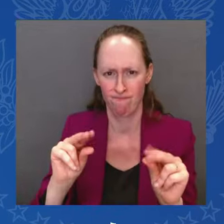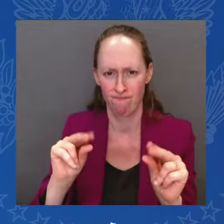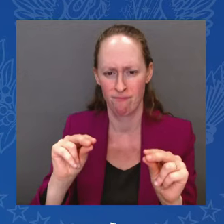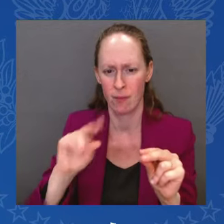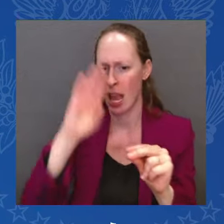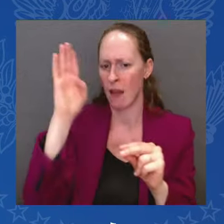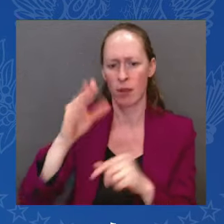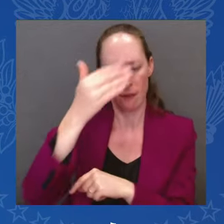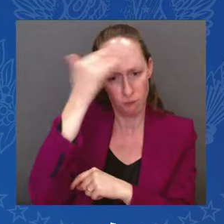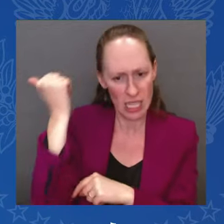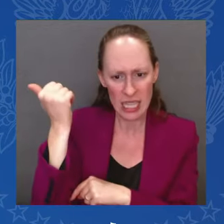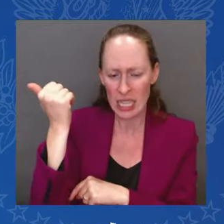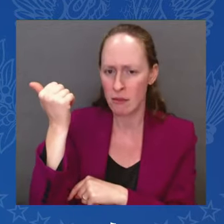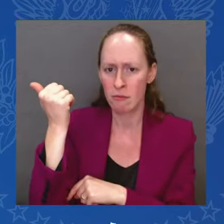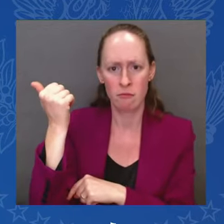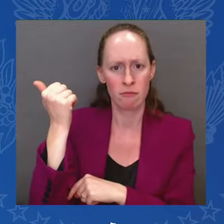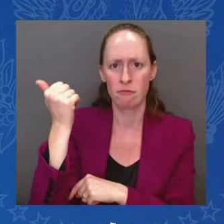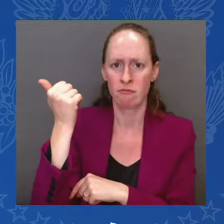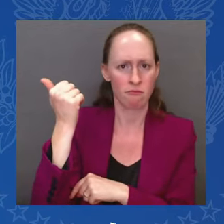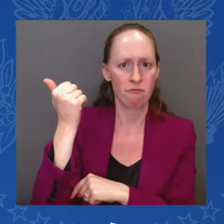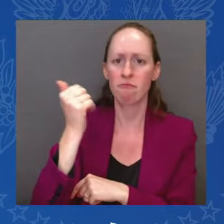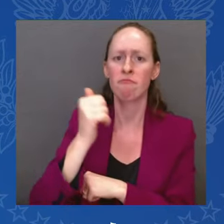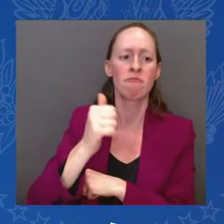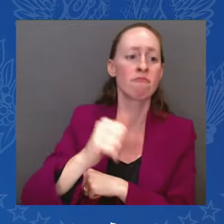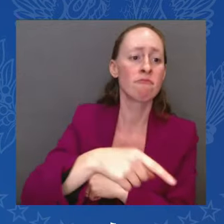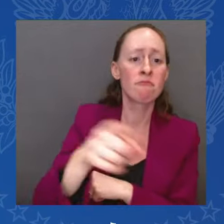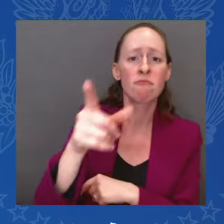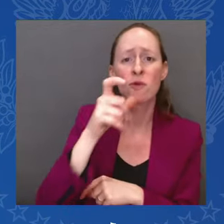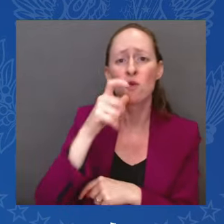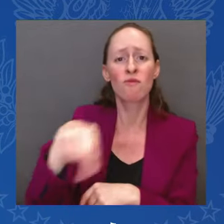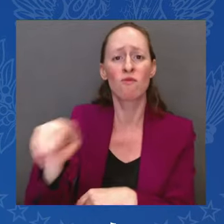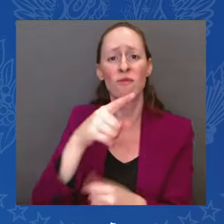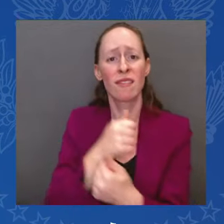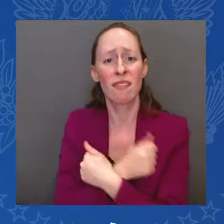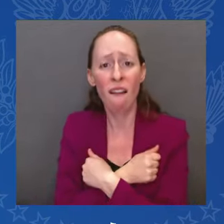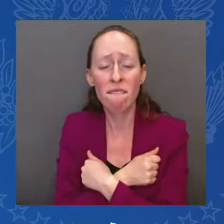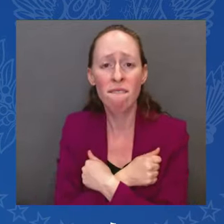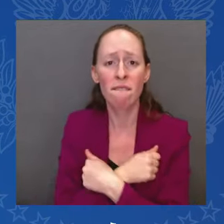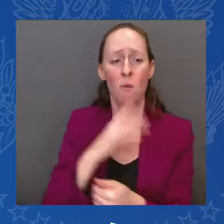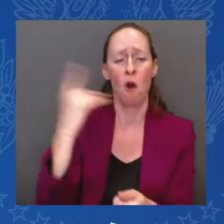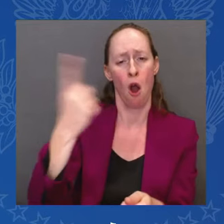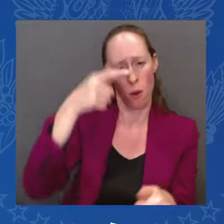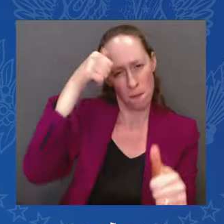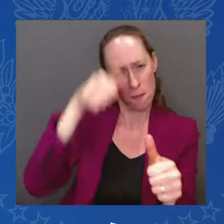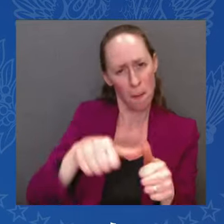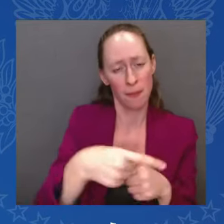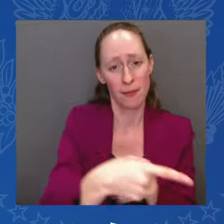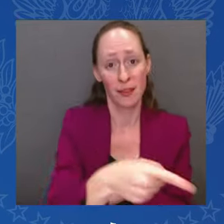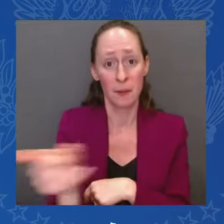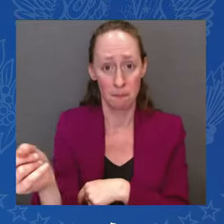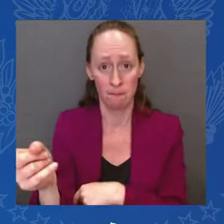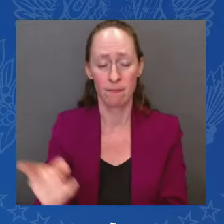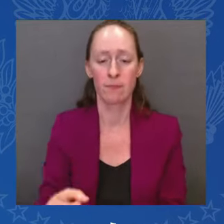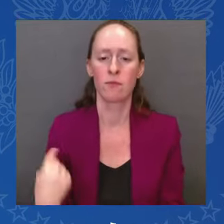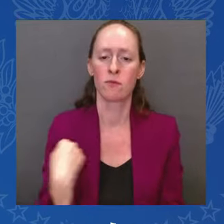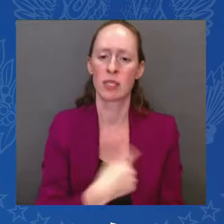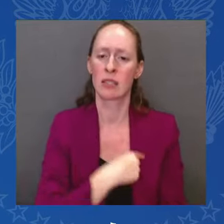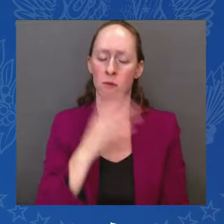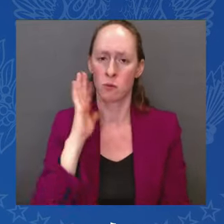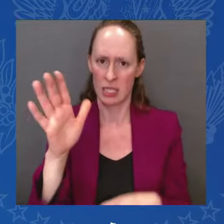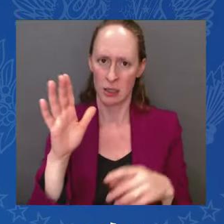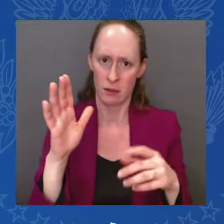never going to get there unless we remember. You know, I know we'll do this because I know you.